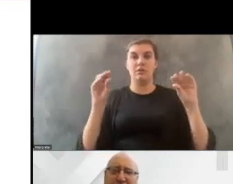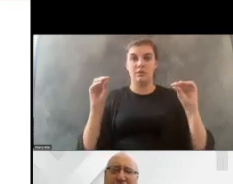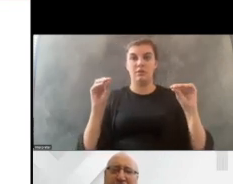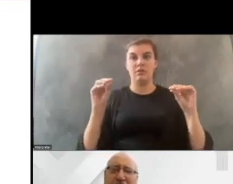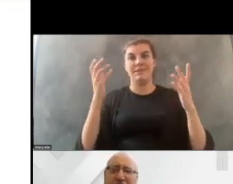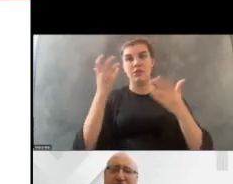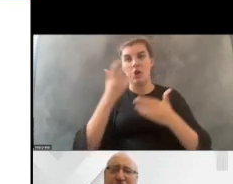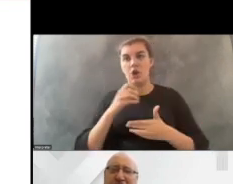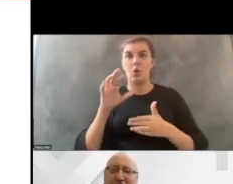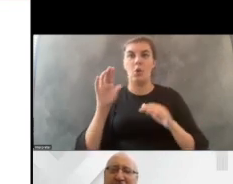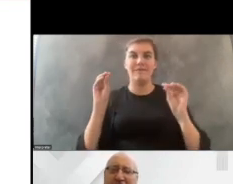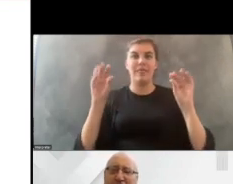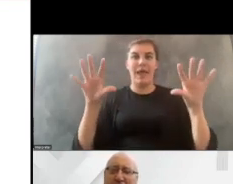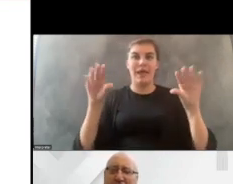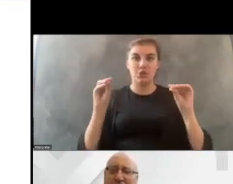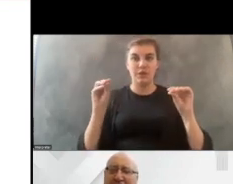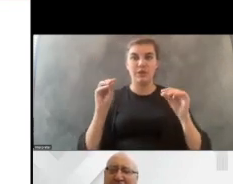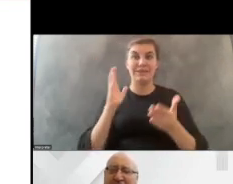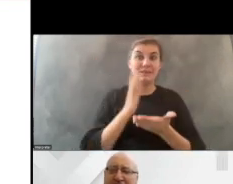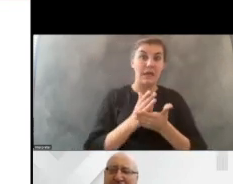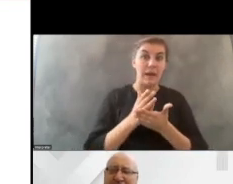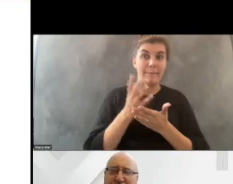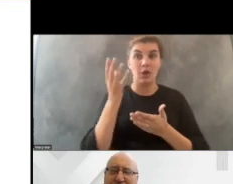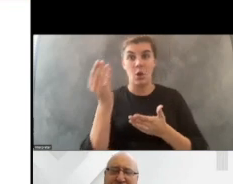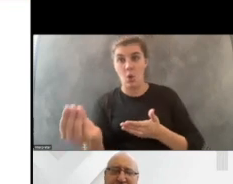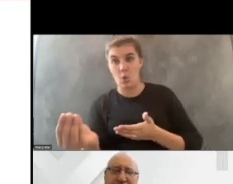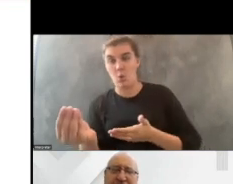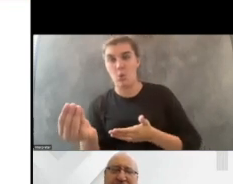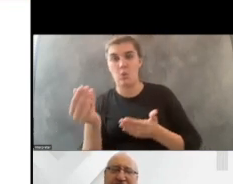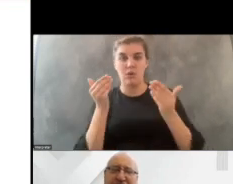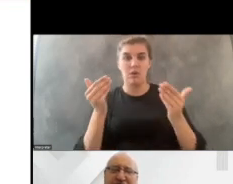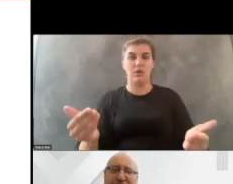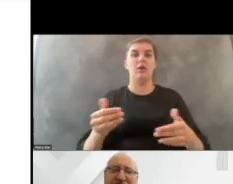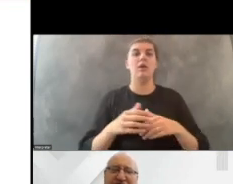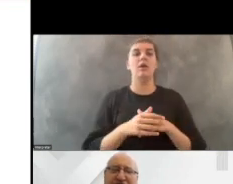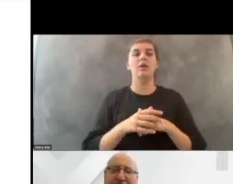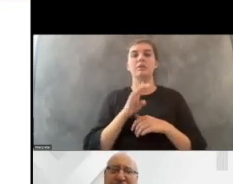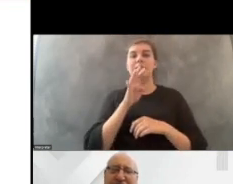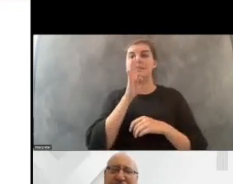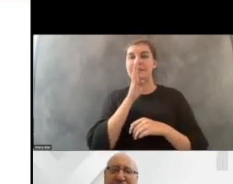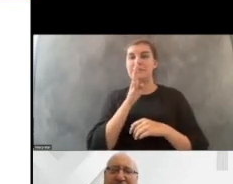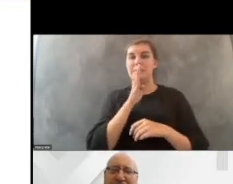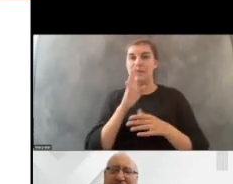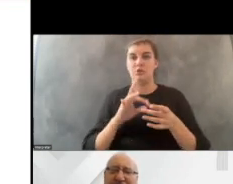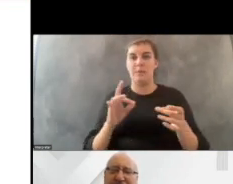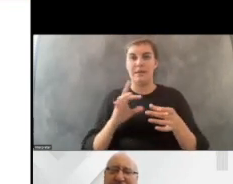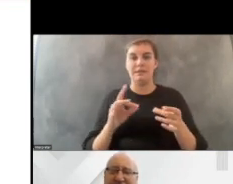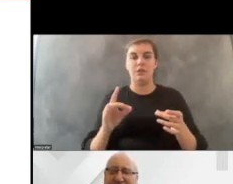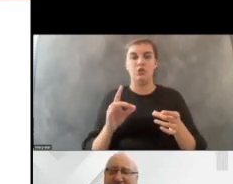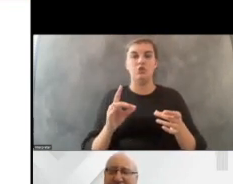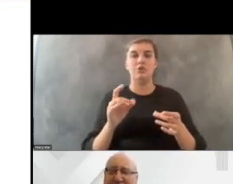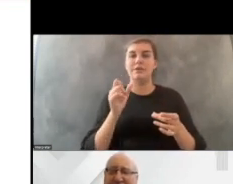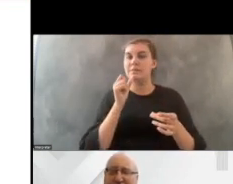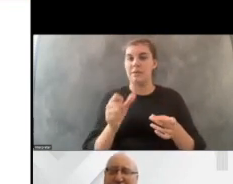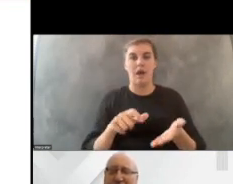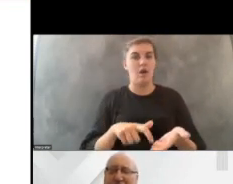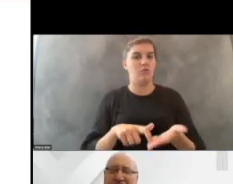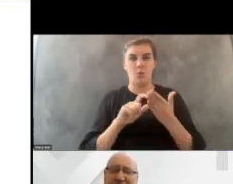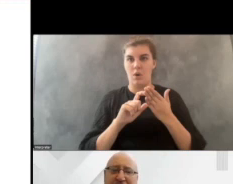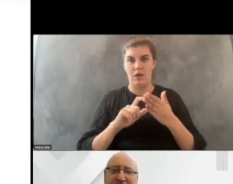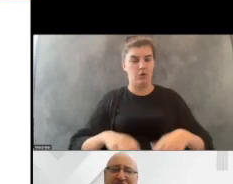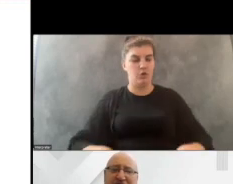then on the device, on the front of the device, a tactile arrow needs to be